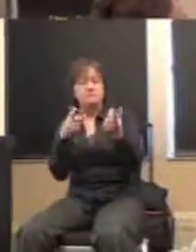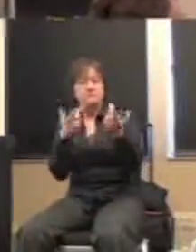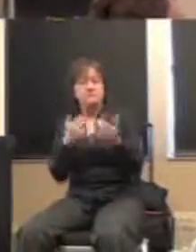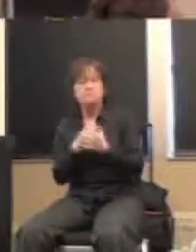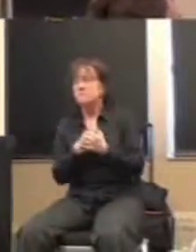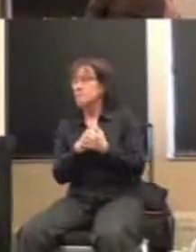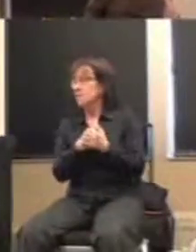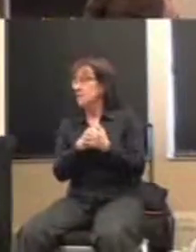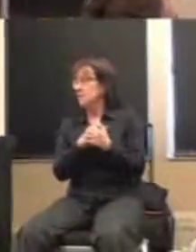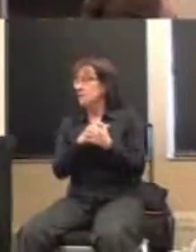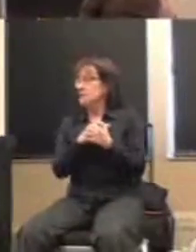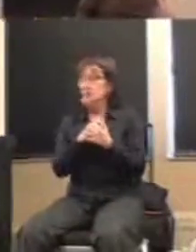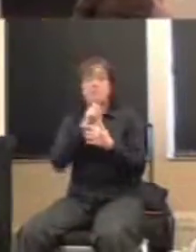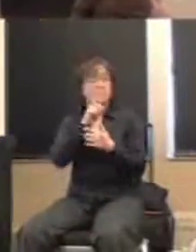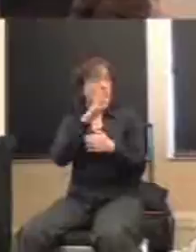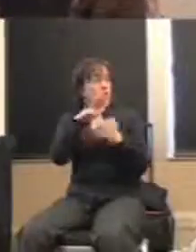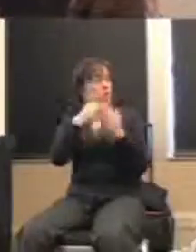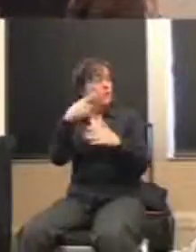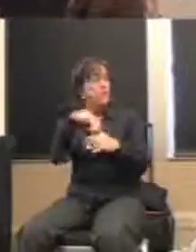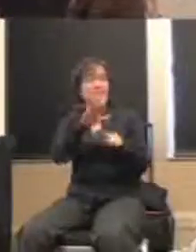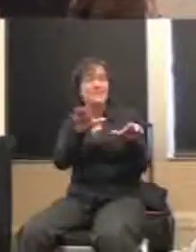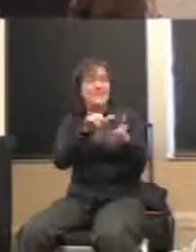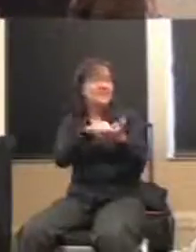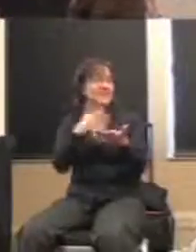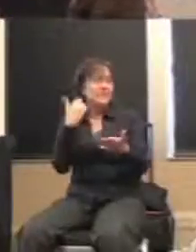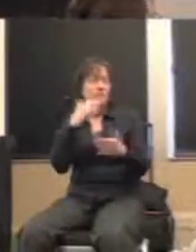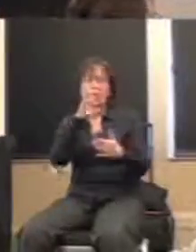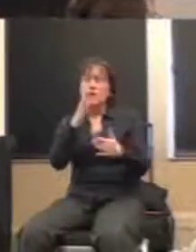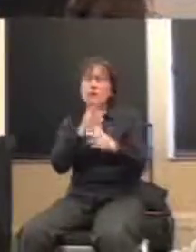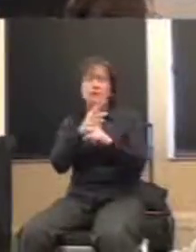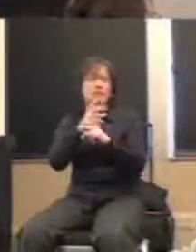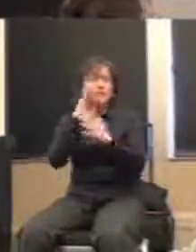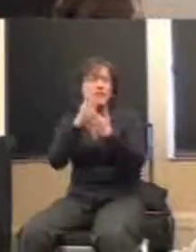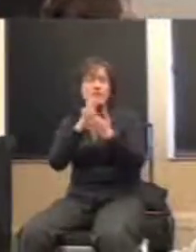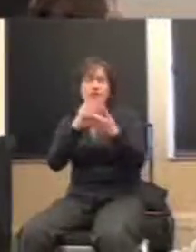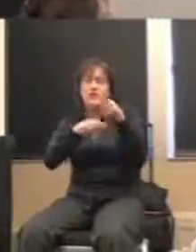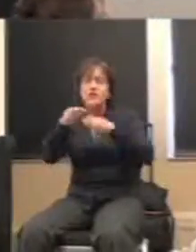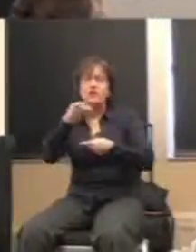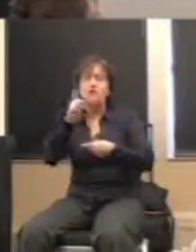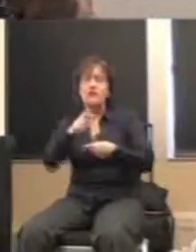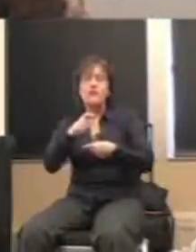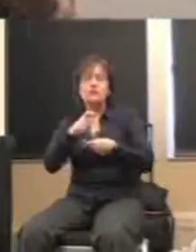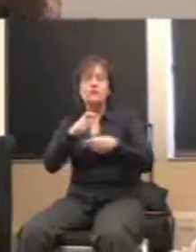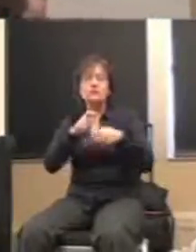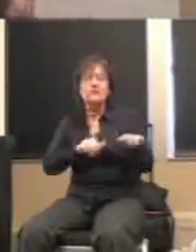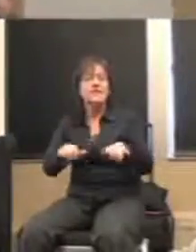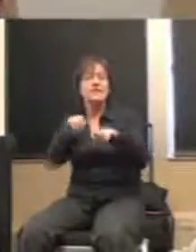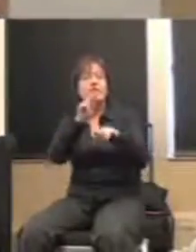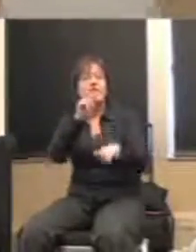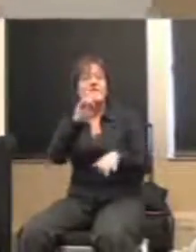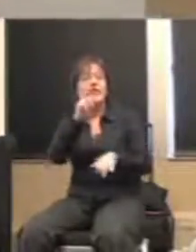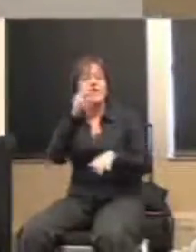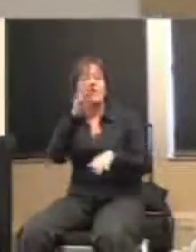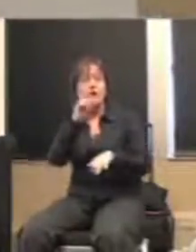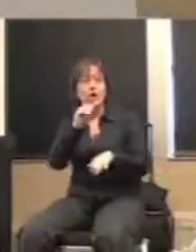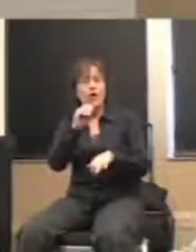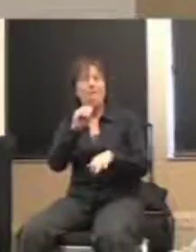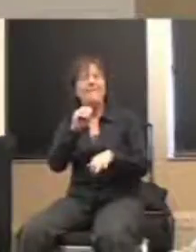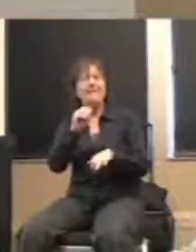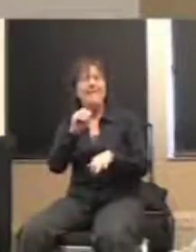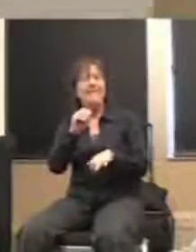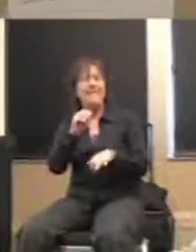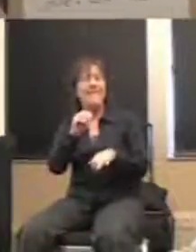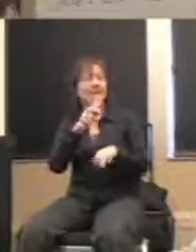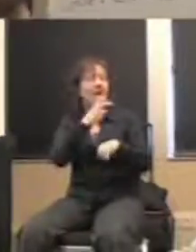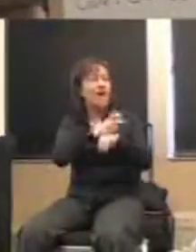done this, but if you're ever going to use picture exchange, you better standardize your Velcro. Hard on hard, You all have soft done,